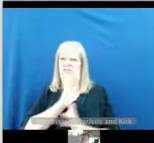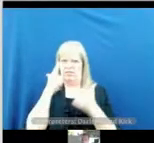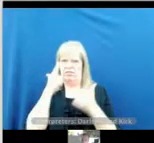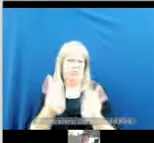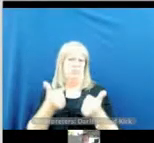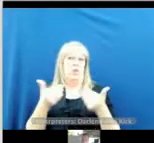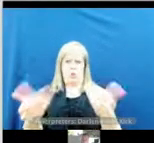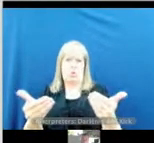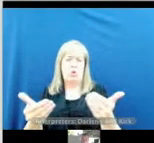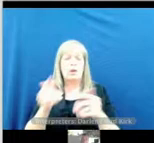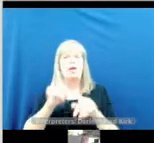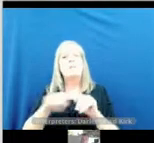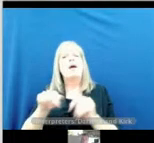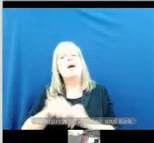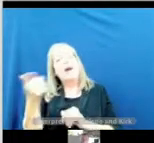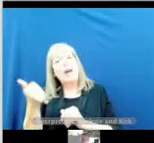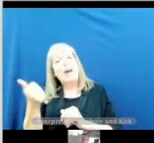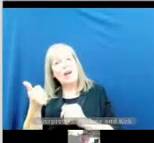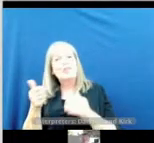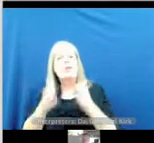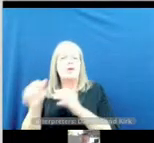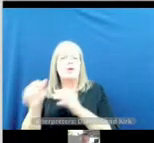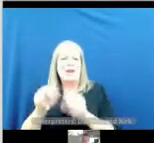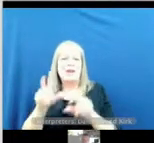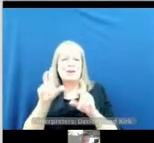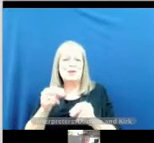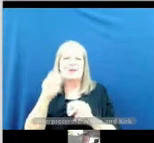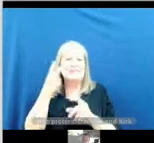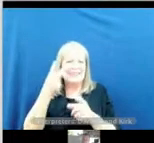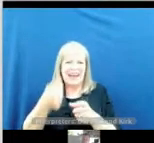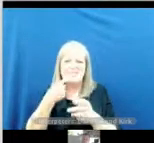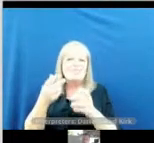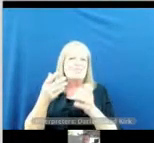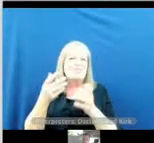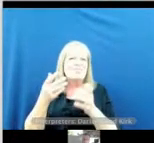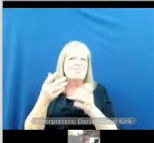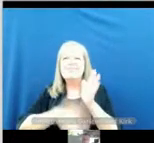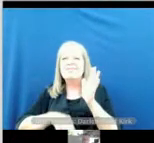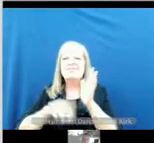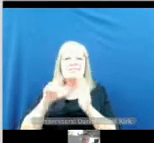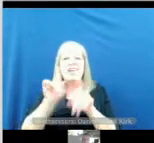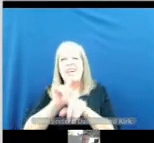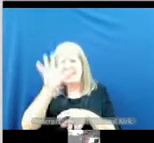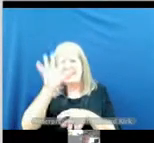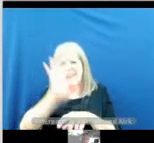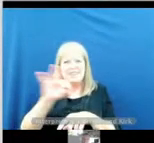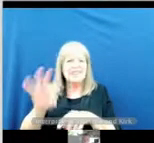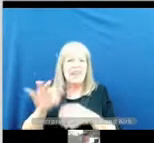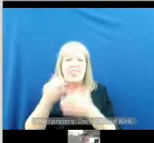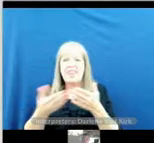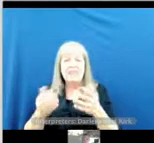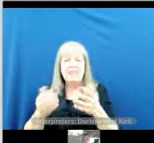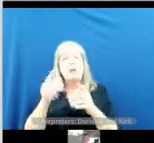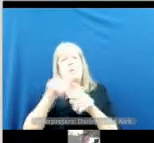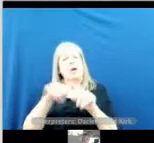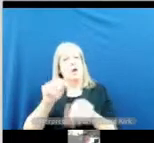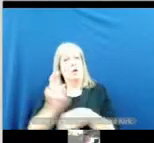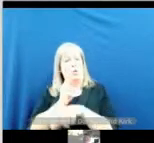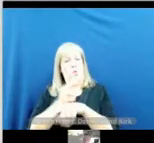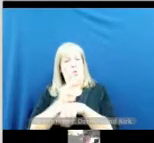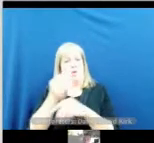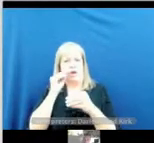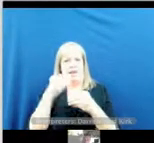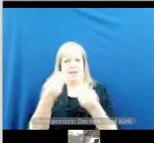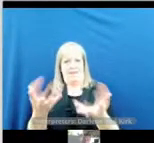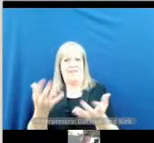see, my very fancy 99-cent store items can make a significant impact on